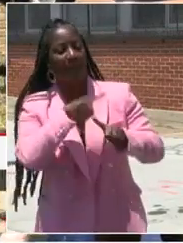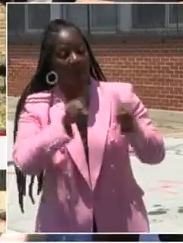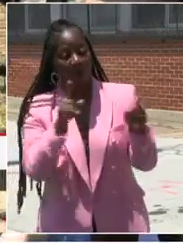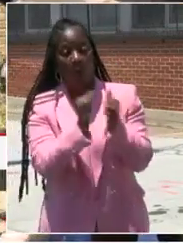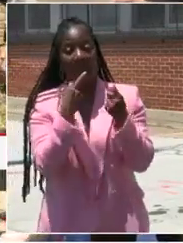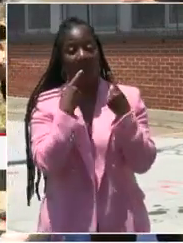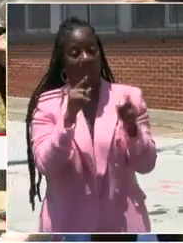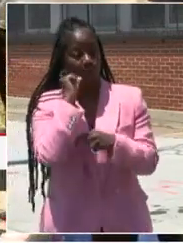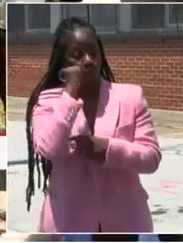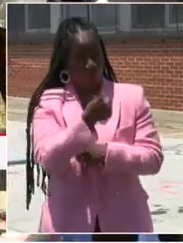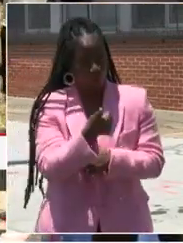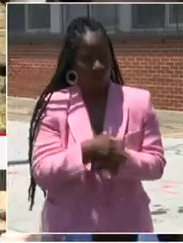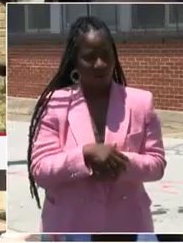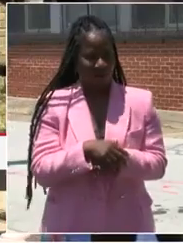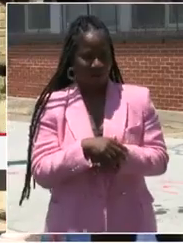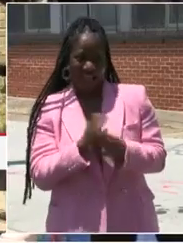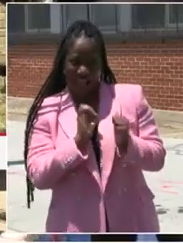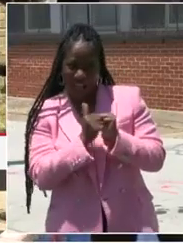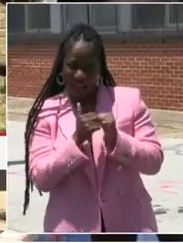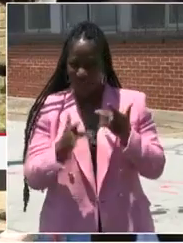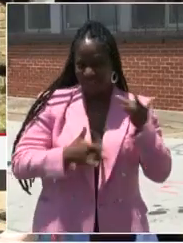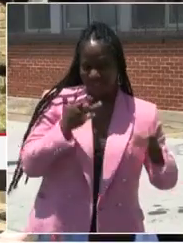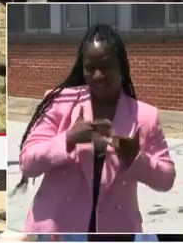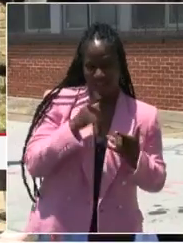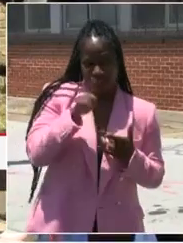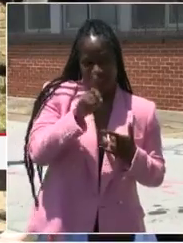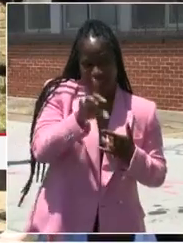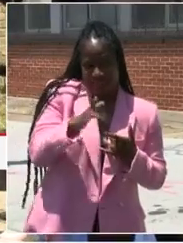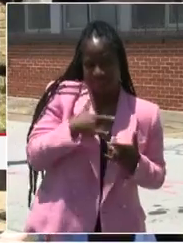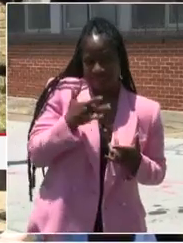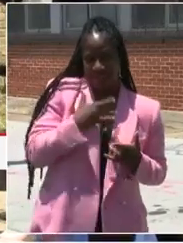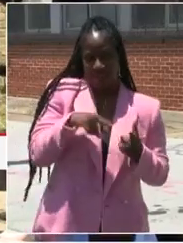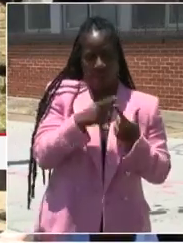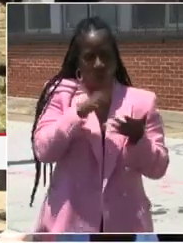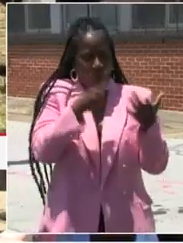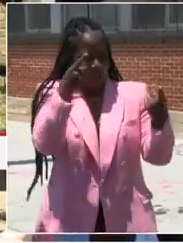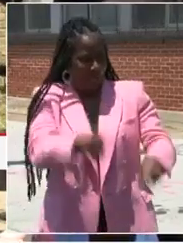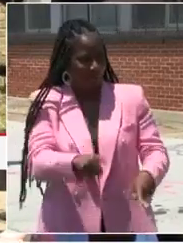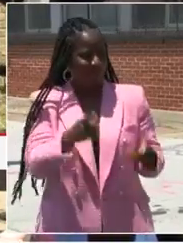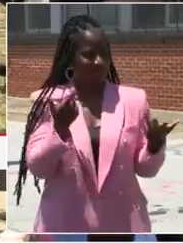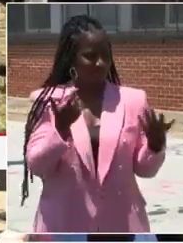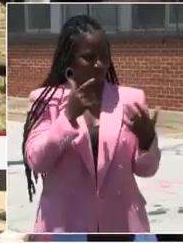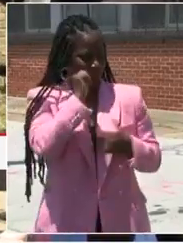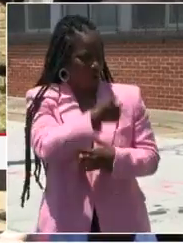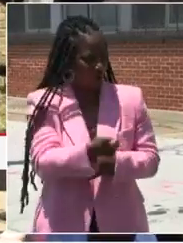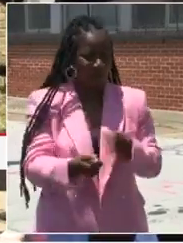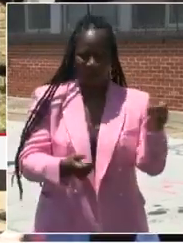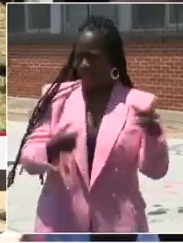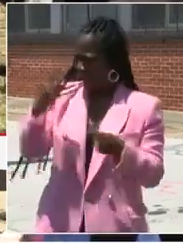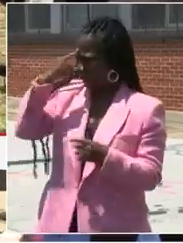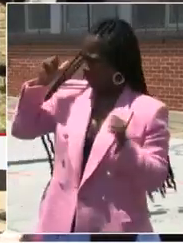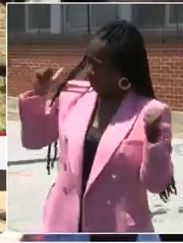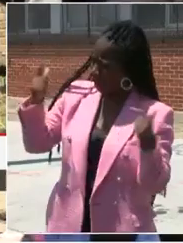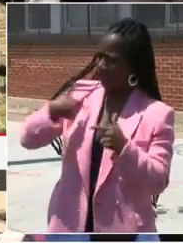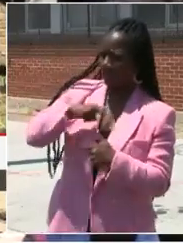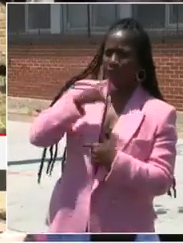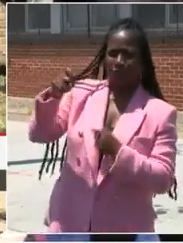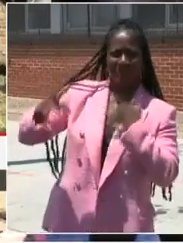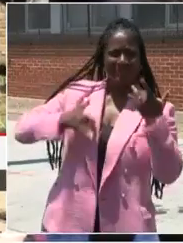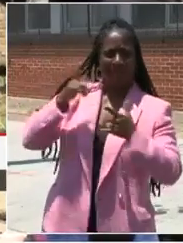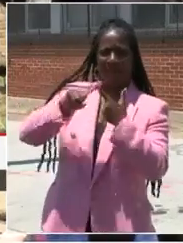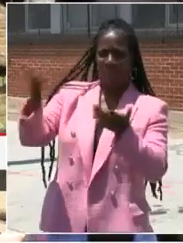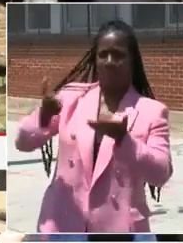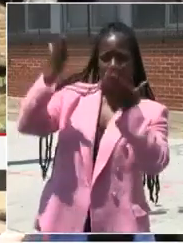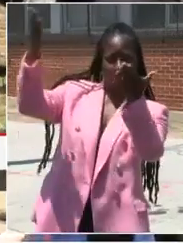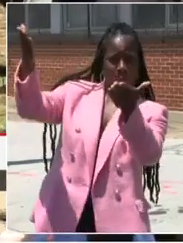coming tomorrow, how excited should the D.C. region feel about what's going to happen tomorrow after? Well, I think we should all be excited about the